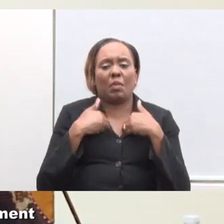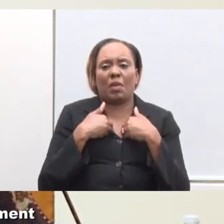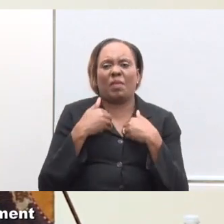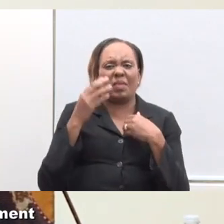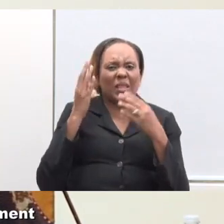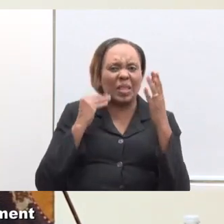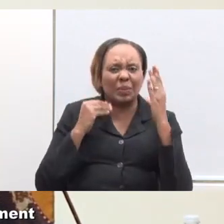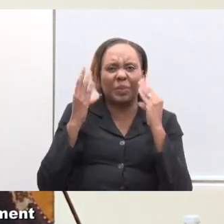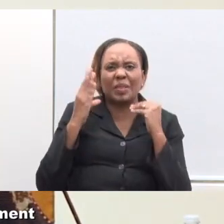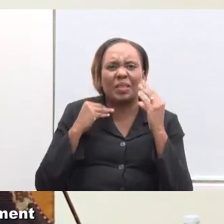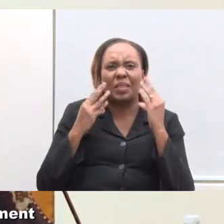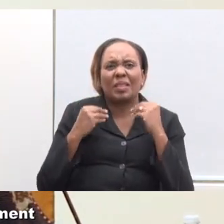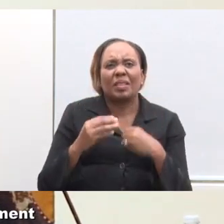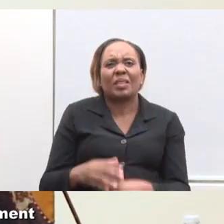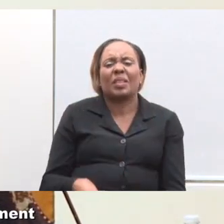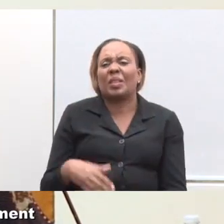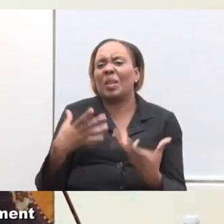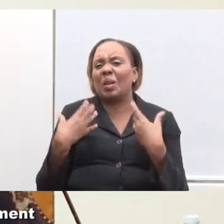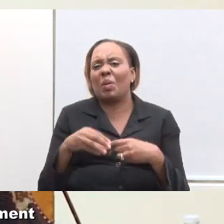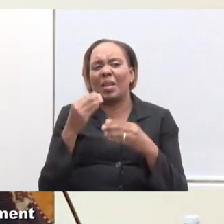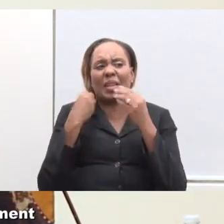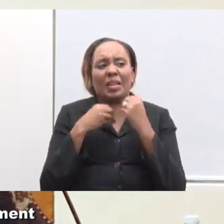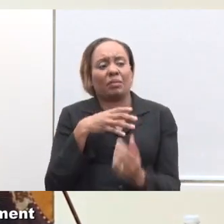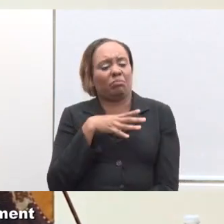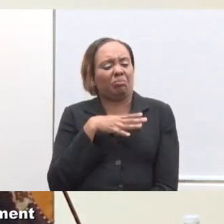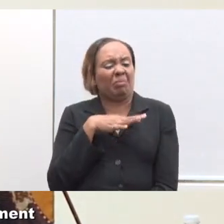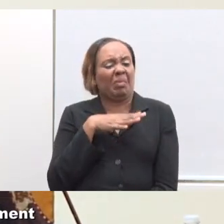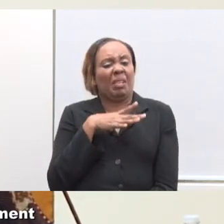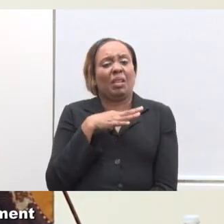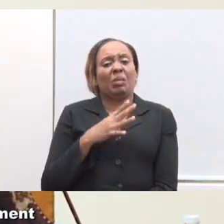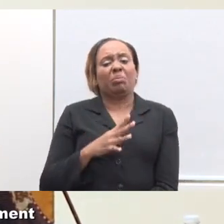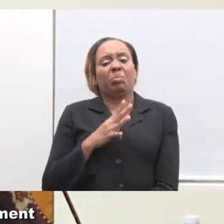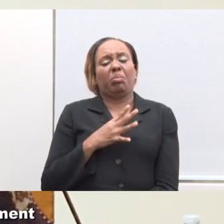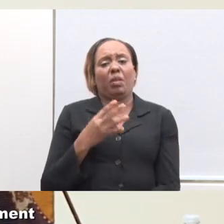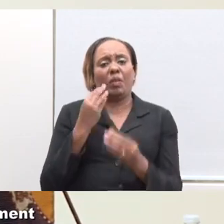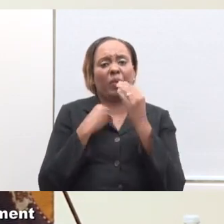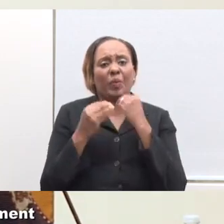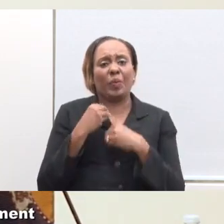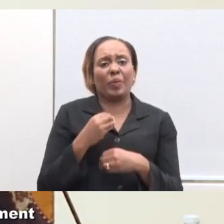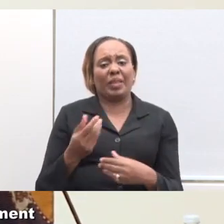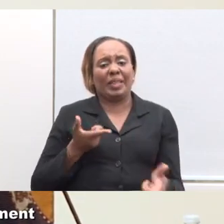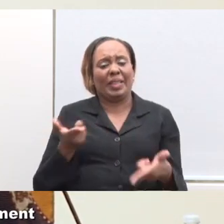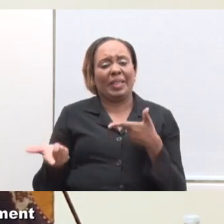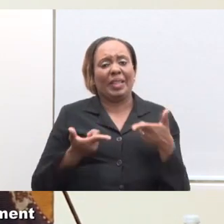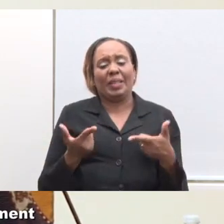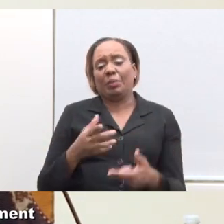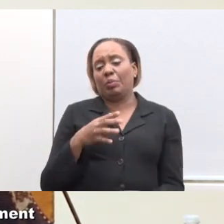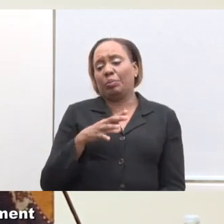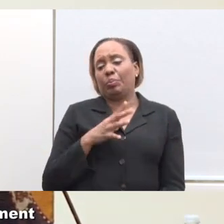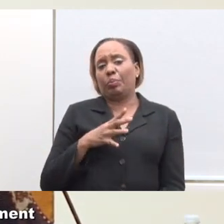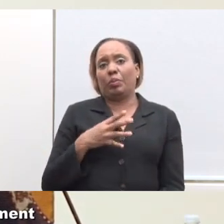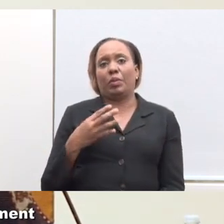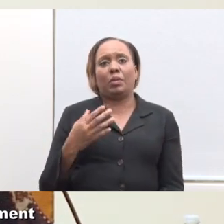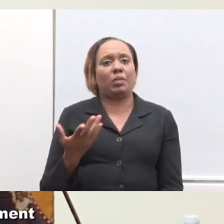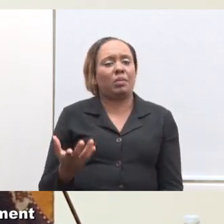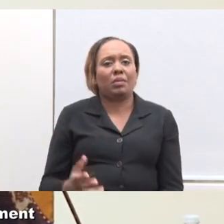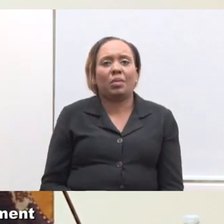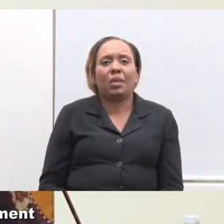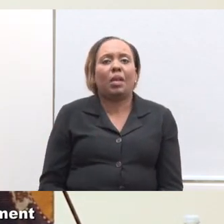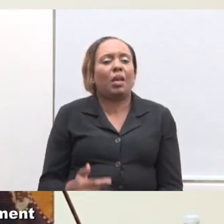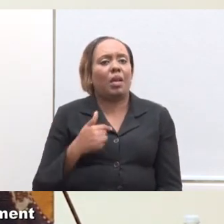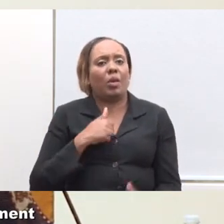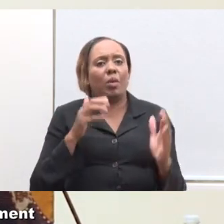because you don't always feel like eating fancy food. You don't always feel like lying in certain places. And I wish they would start back the Sunday night